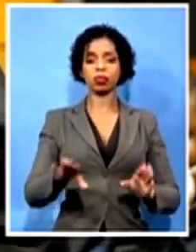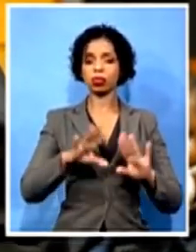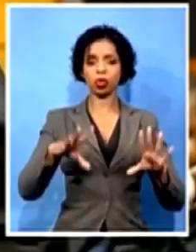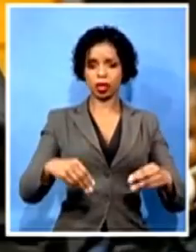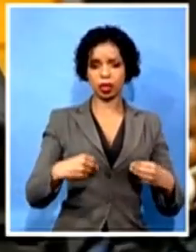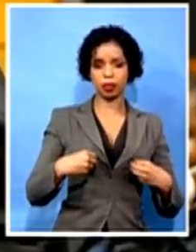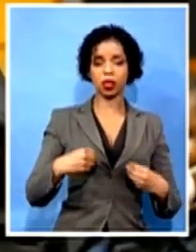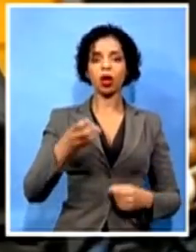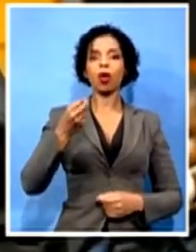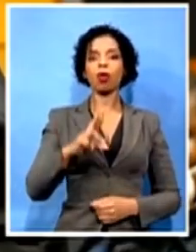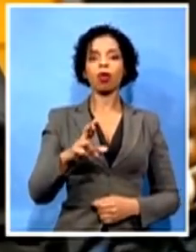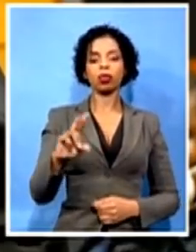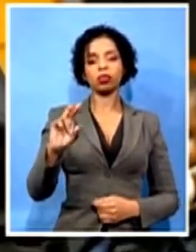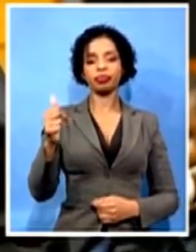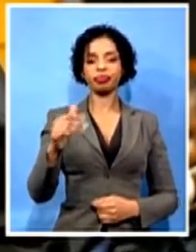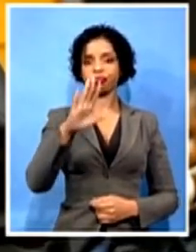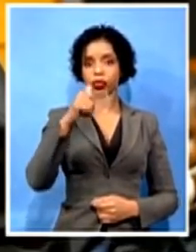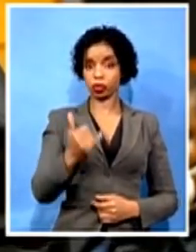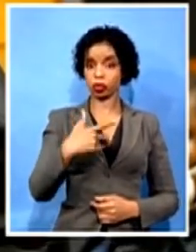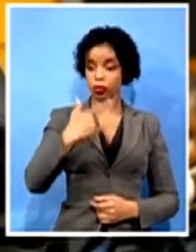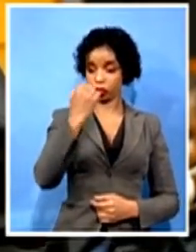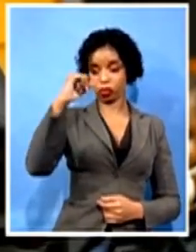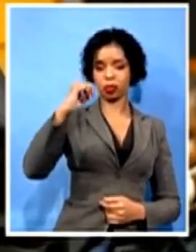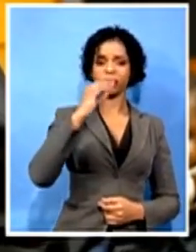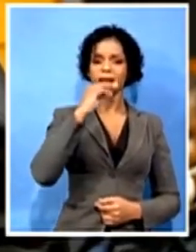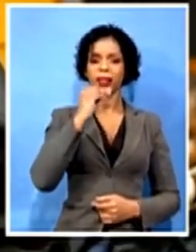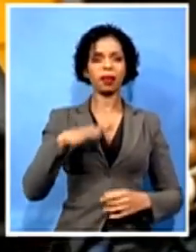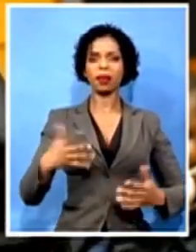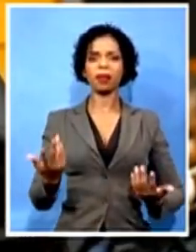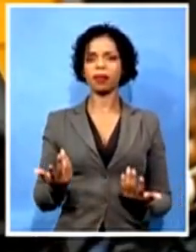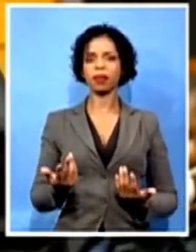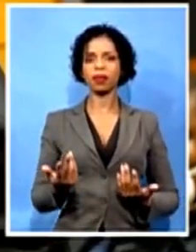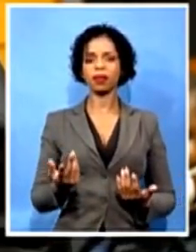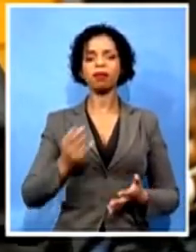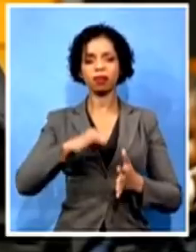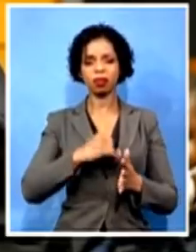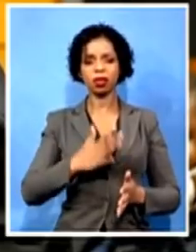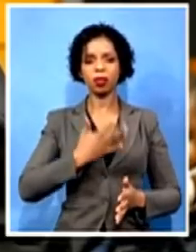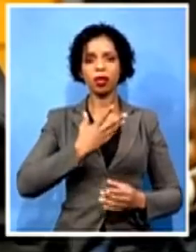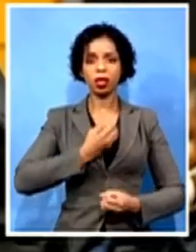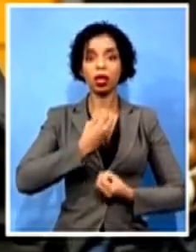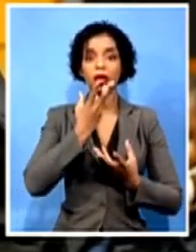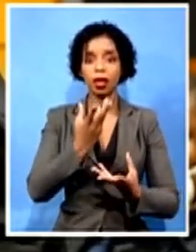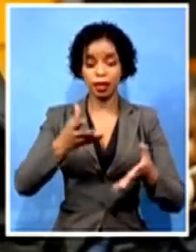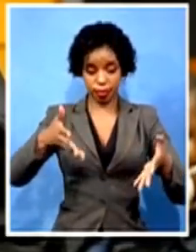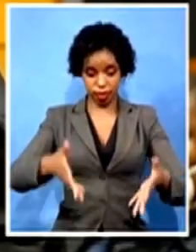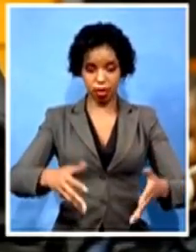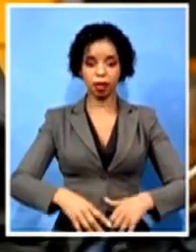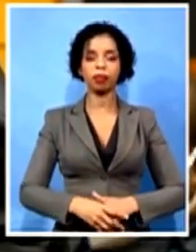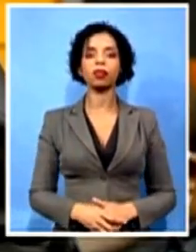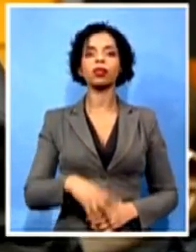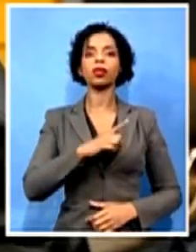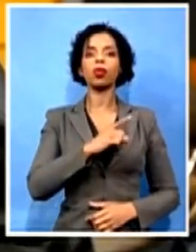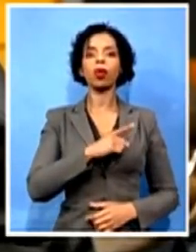oppose. So I just need to place that all on record, and I think it's important that Your Worship is going to be dealing and